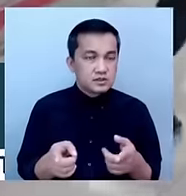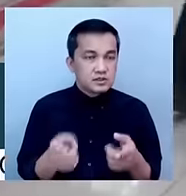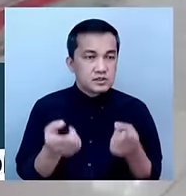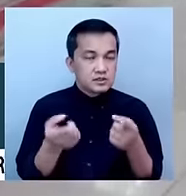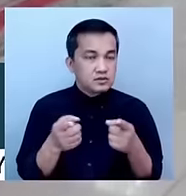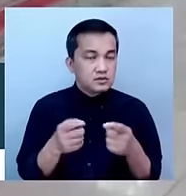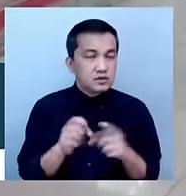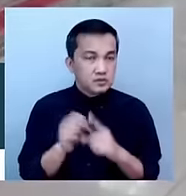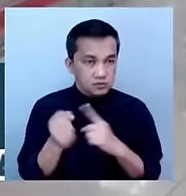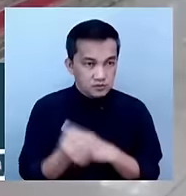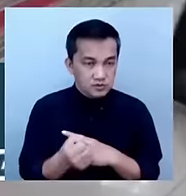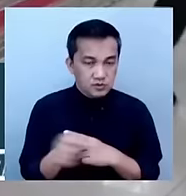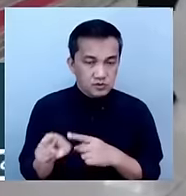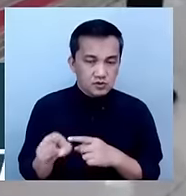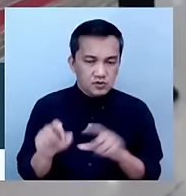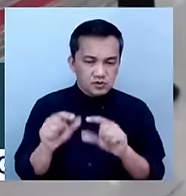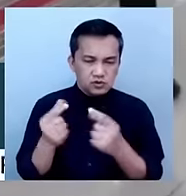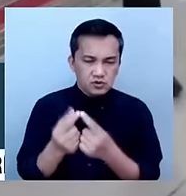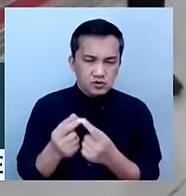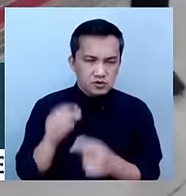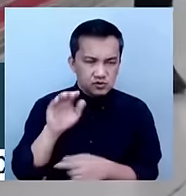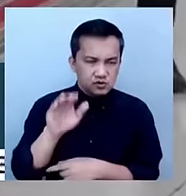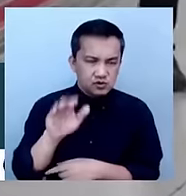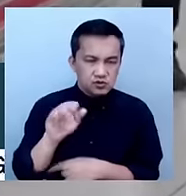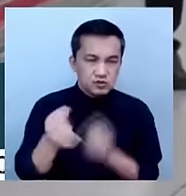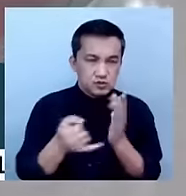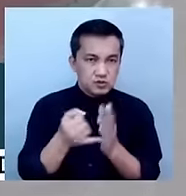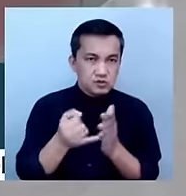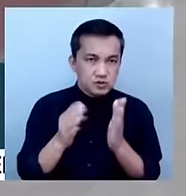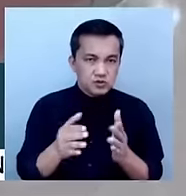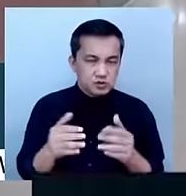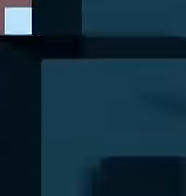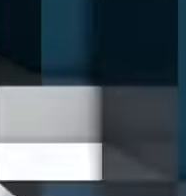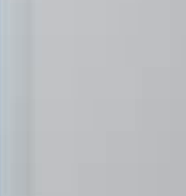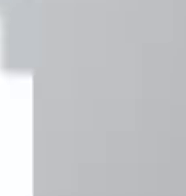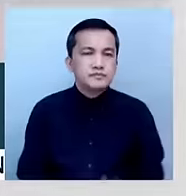circumstances, the group calls on journalists to press on.